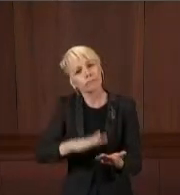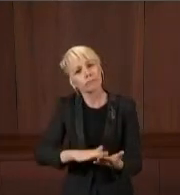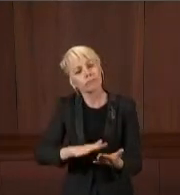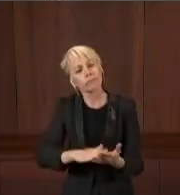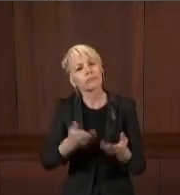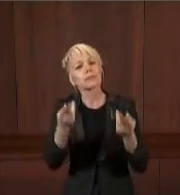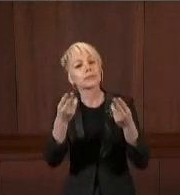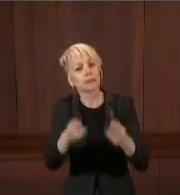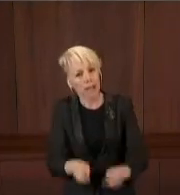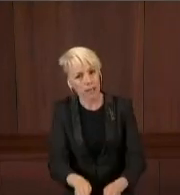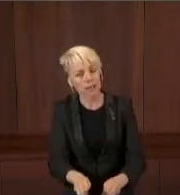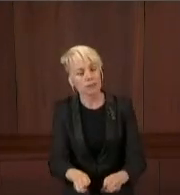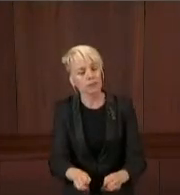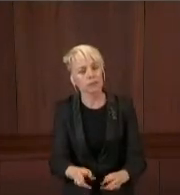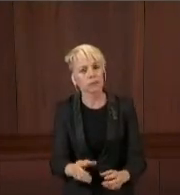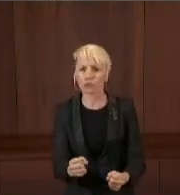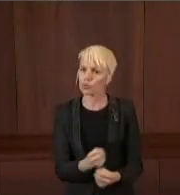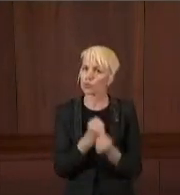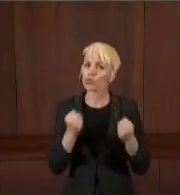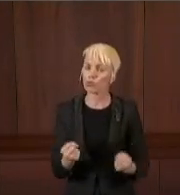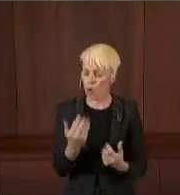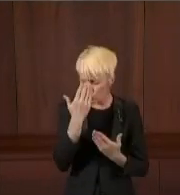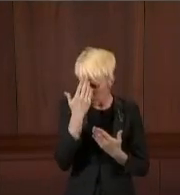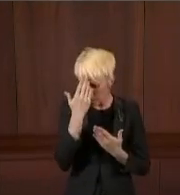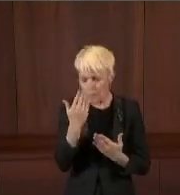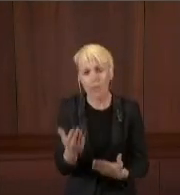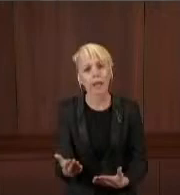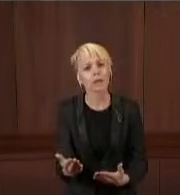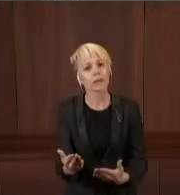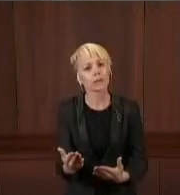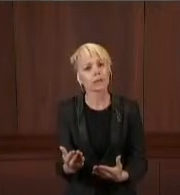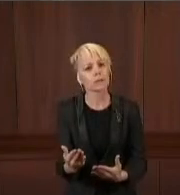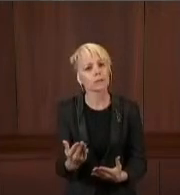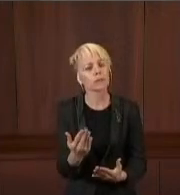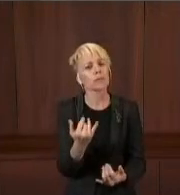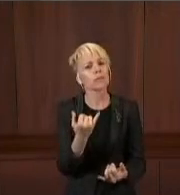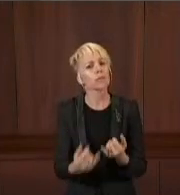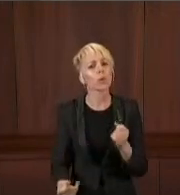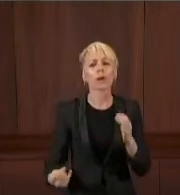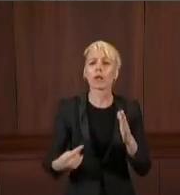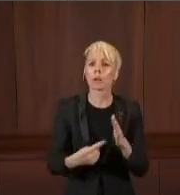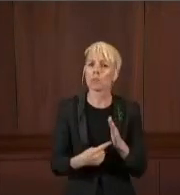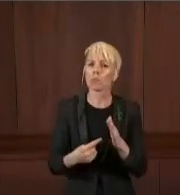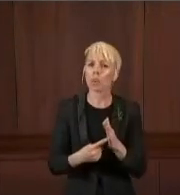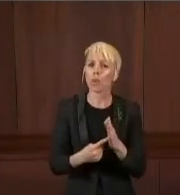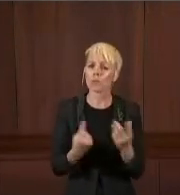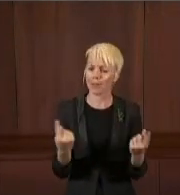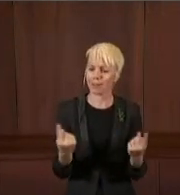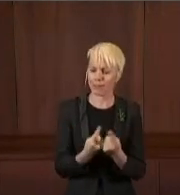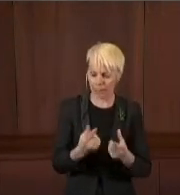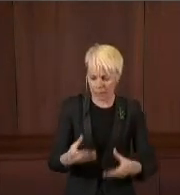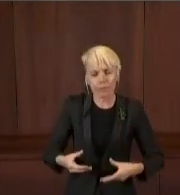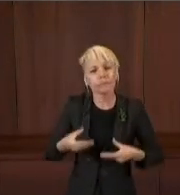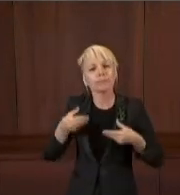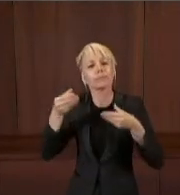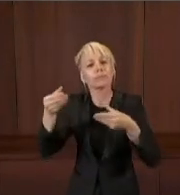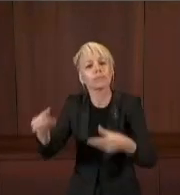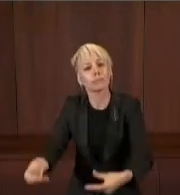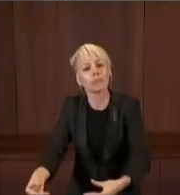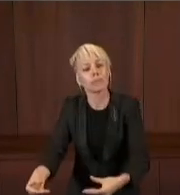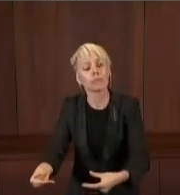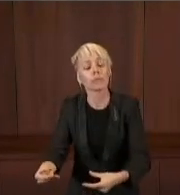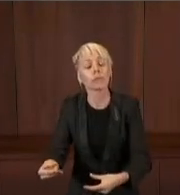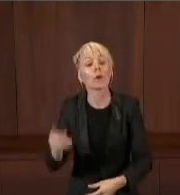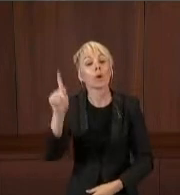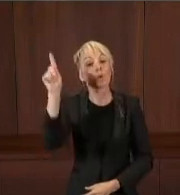is a way to show respect and an integral part of many commemorative ceremonies. Today, a single